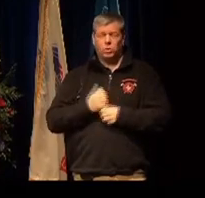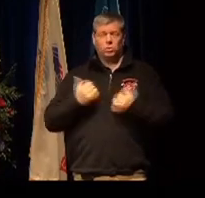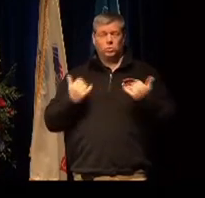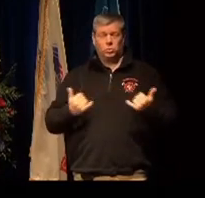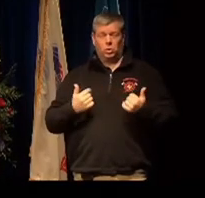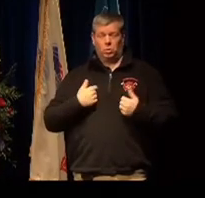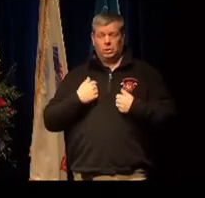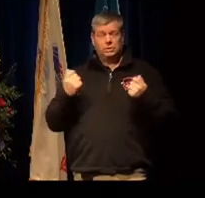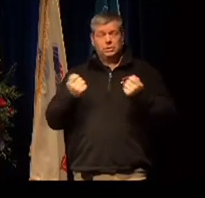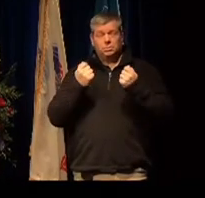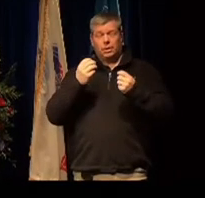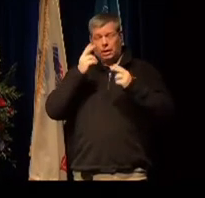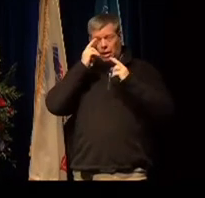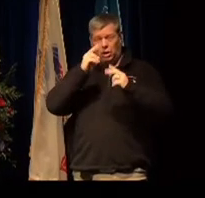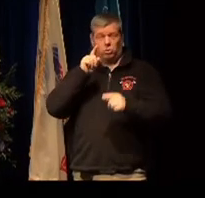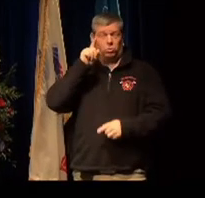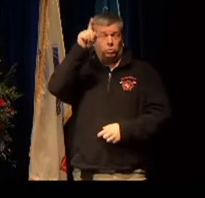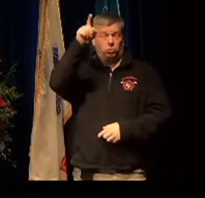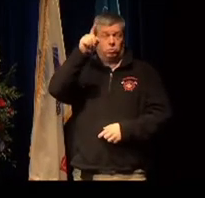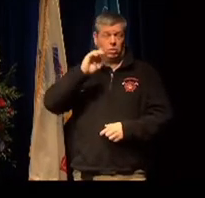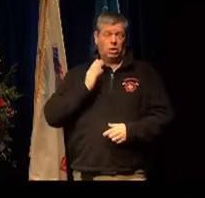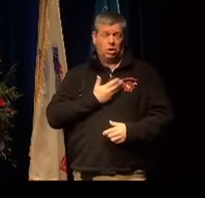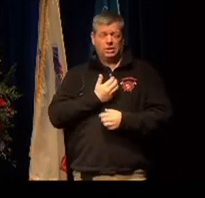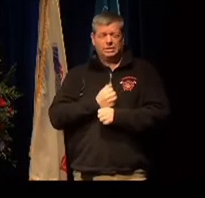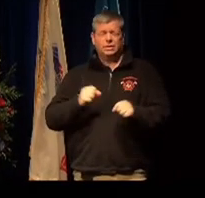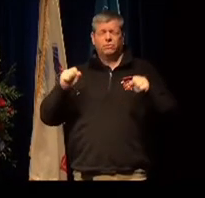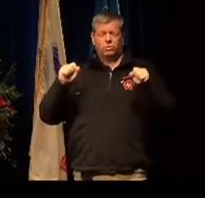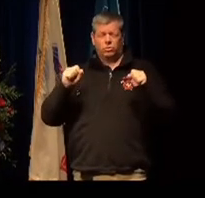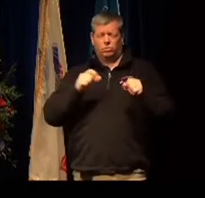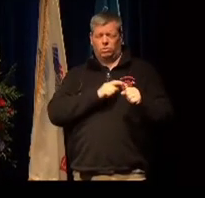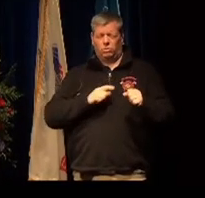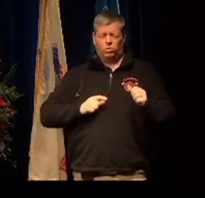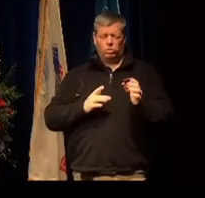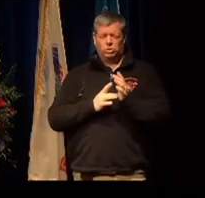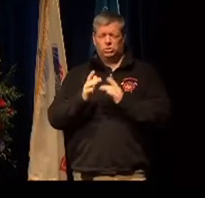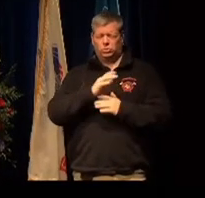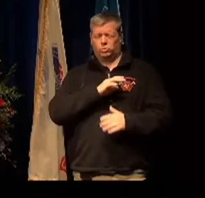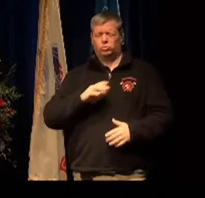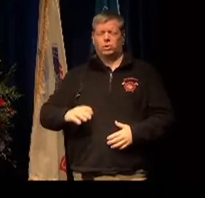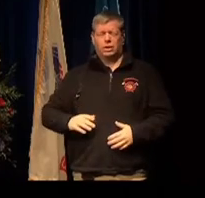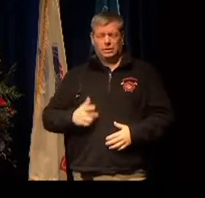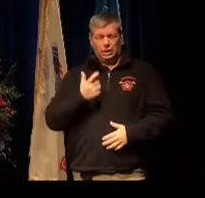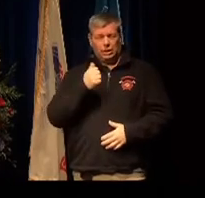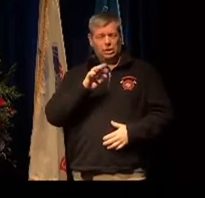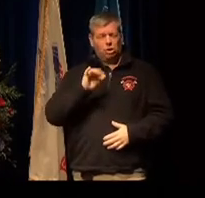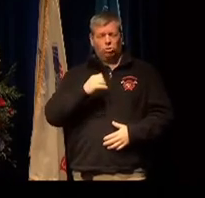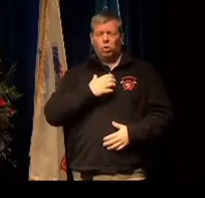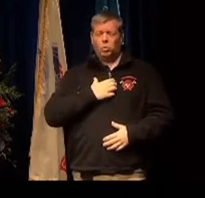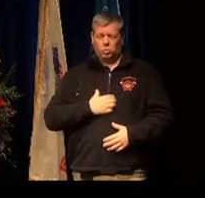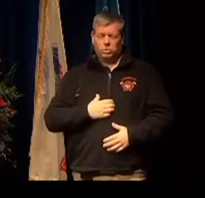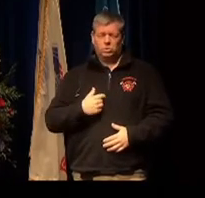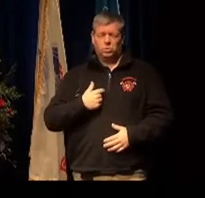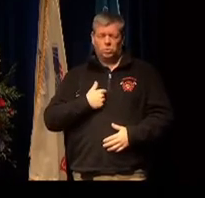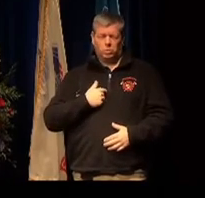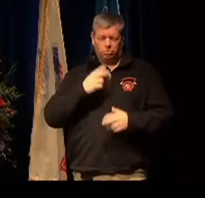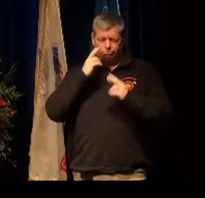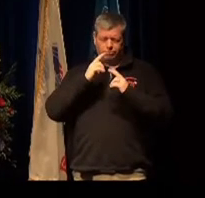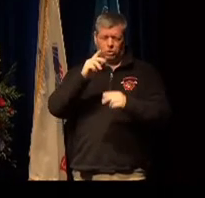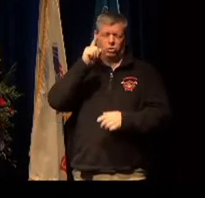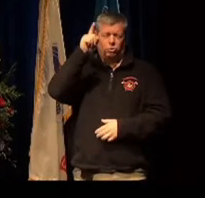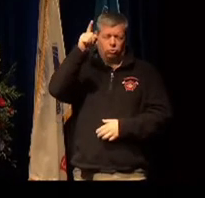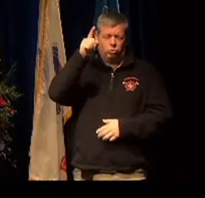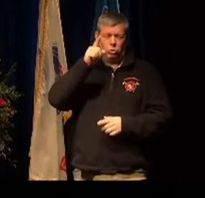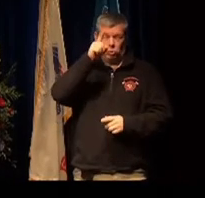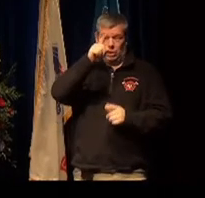and honor you, our Savior, the Lord Jesus Christ. As Gary would wish, we celebrate you because your life made Gary's life